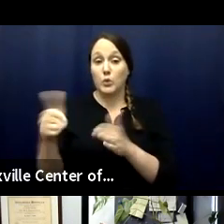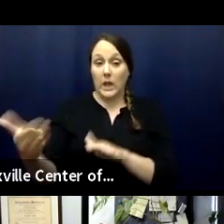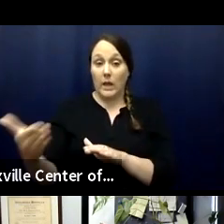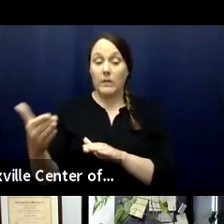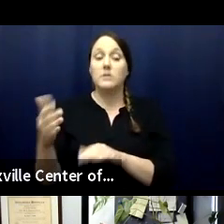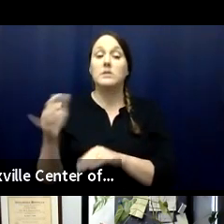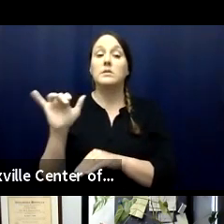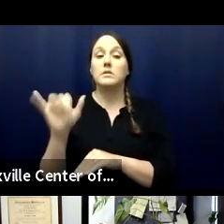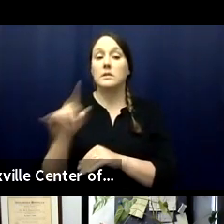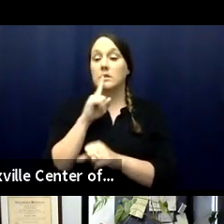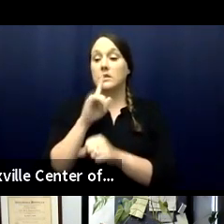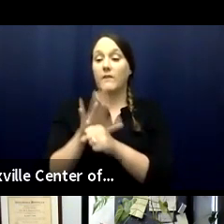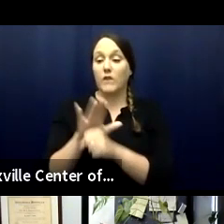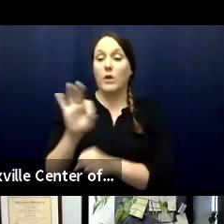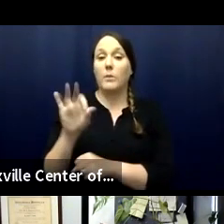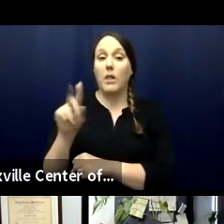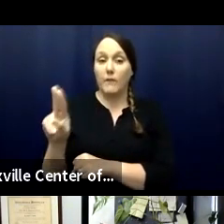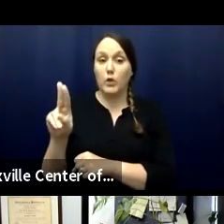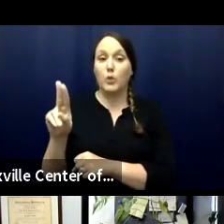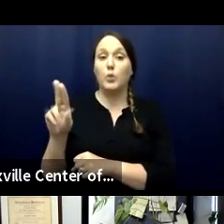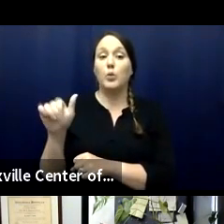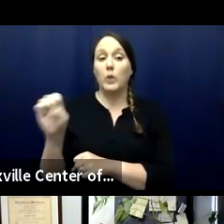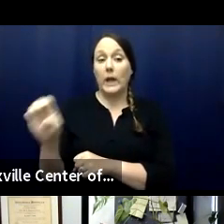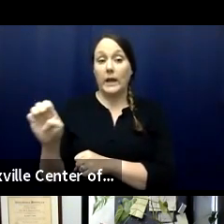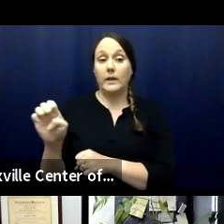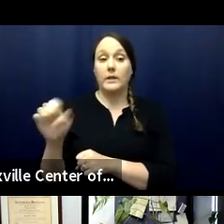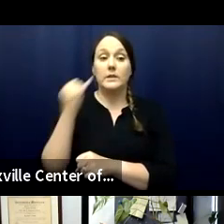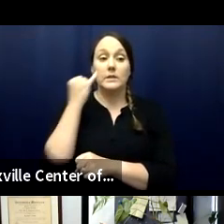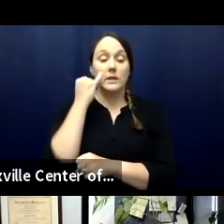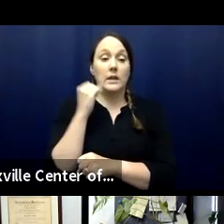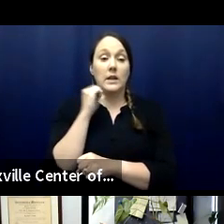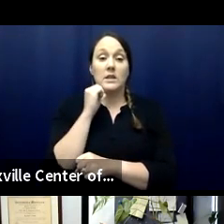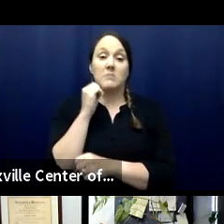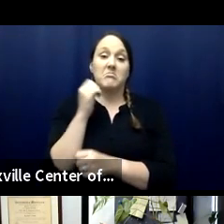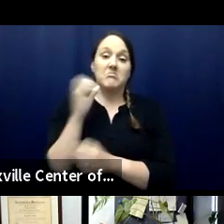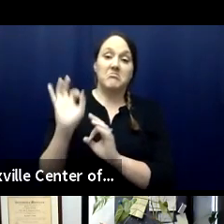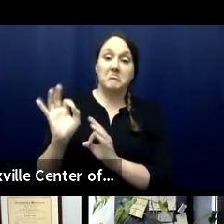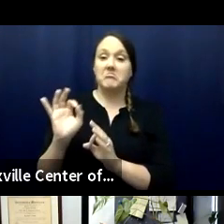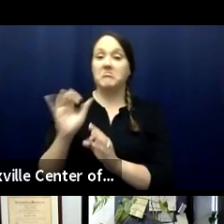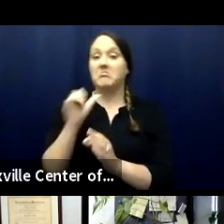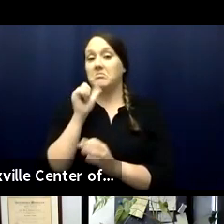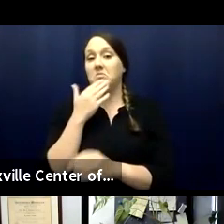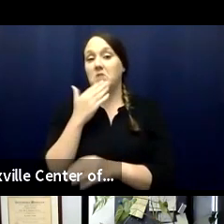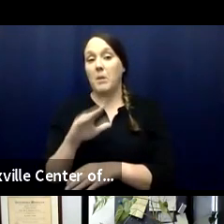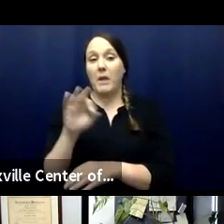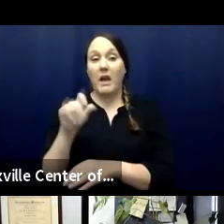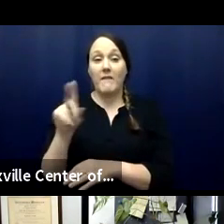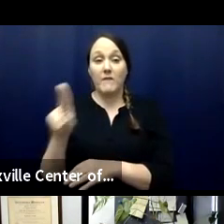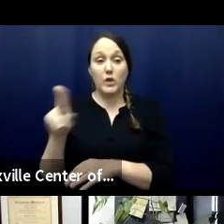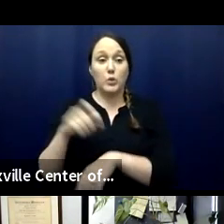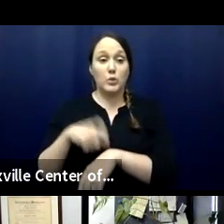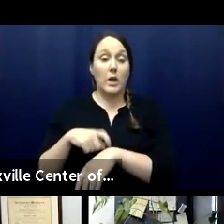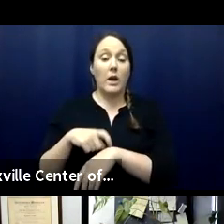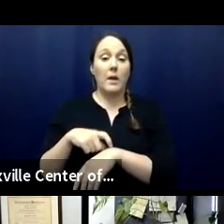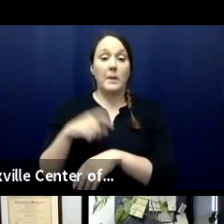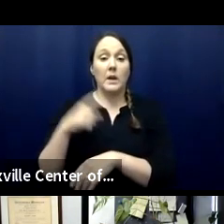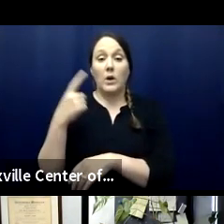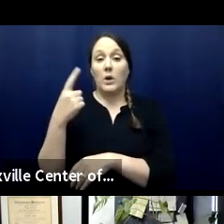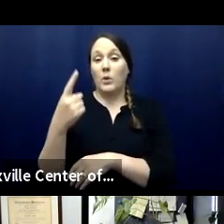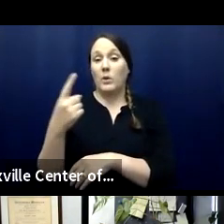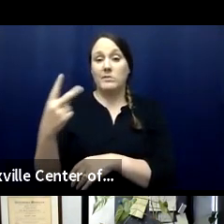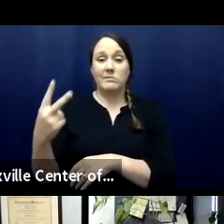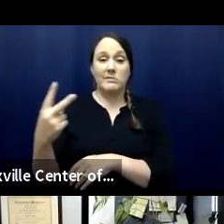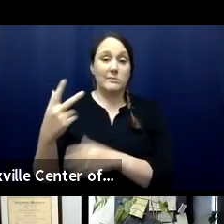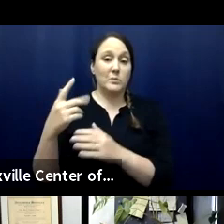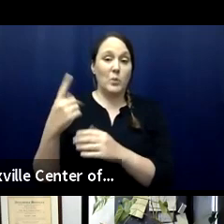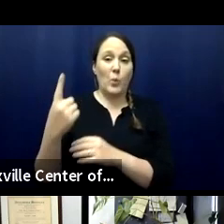are confirmed flu cases. And in a not bad flu season, we may have single-digit actual deaths